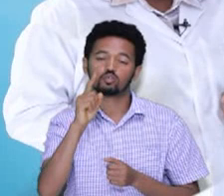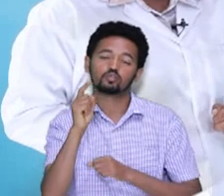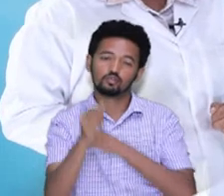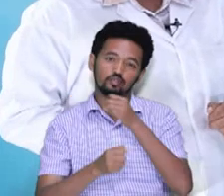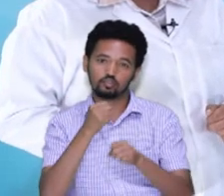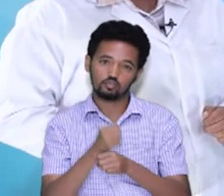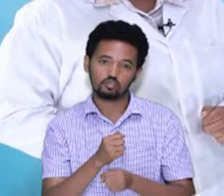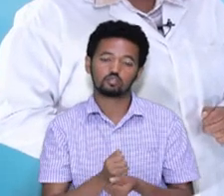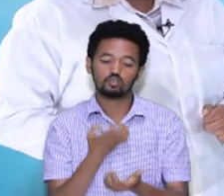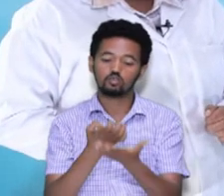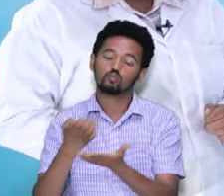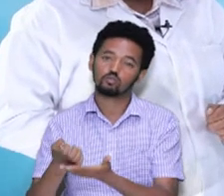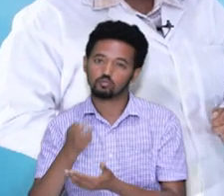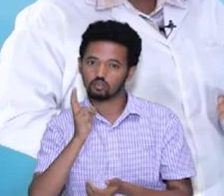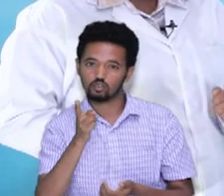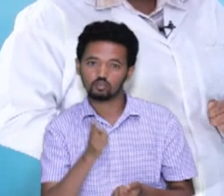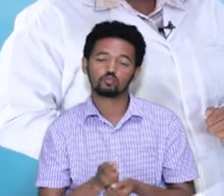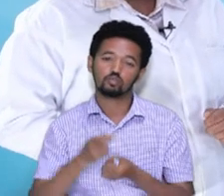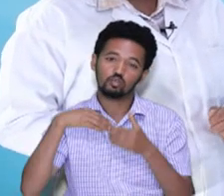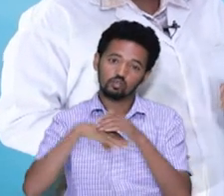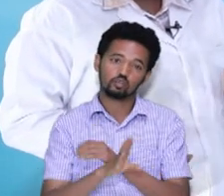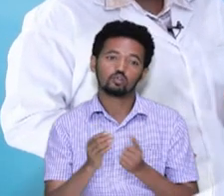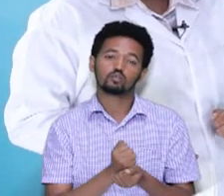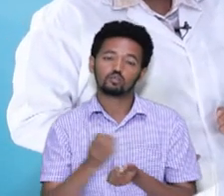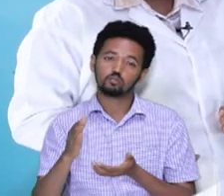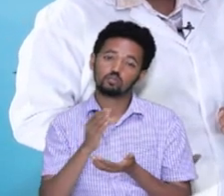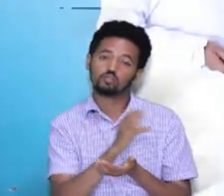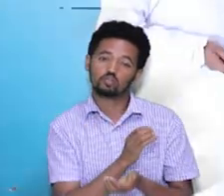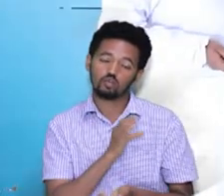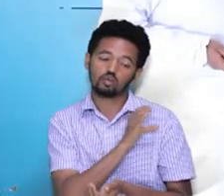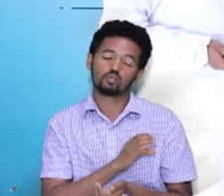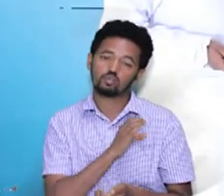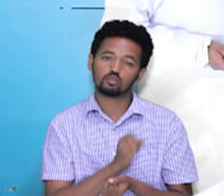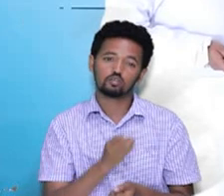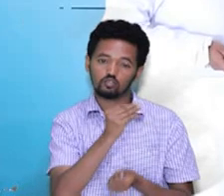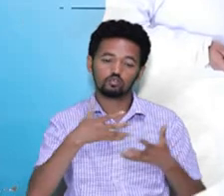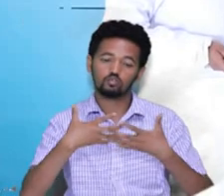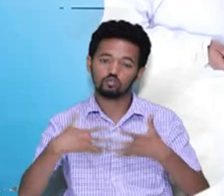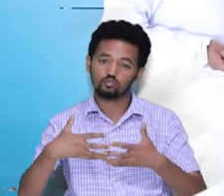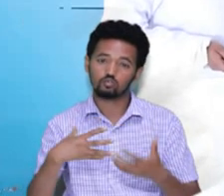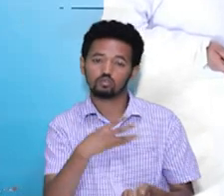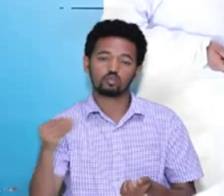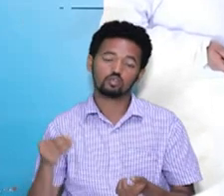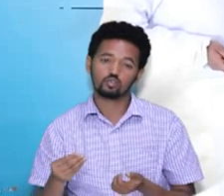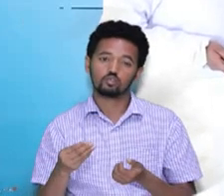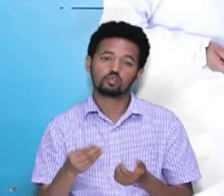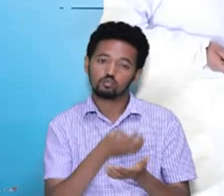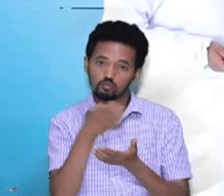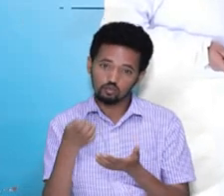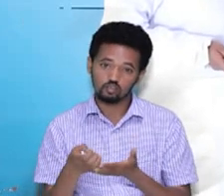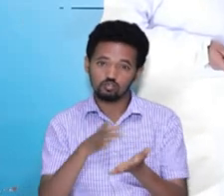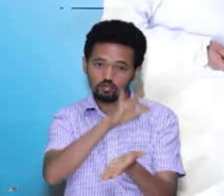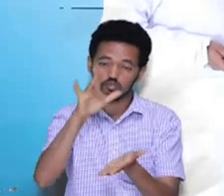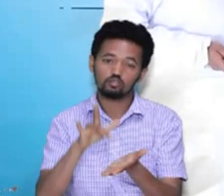The economic activity of East Africa is dominated by agriculture. Industry and mining